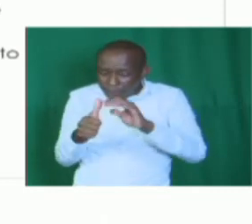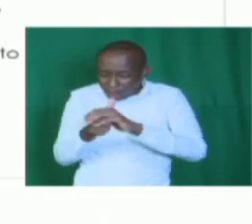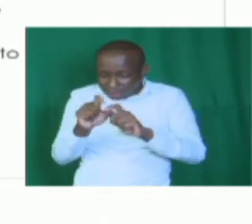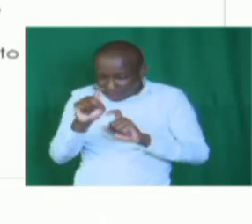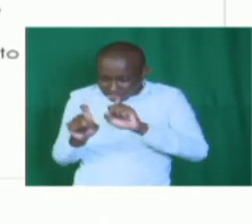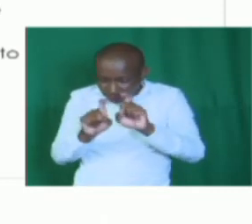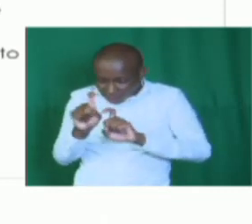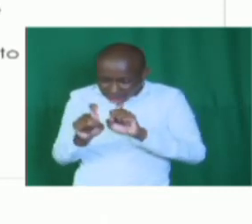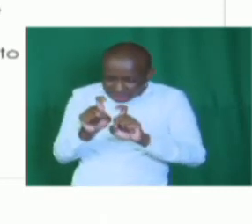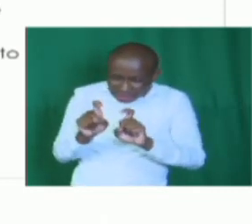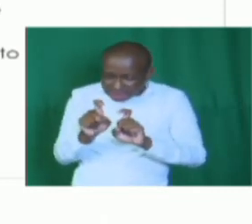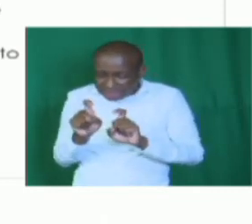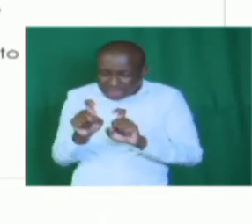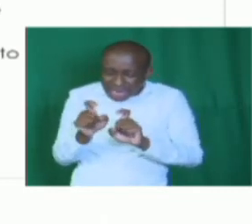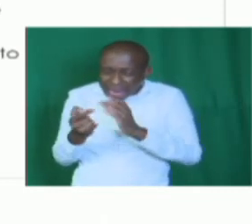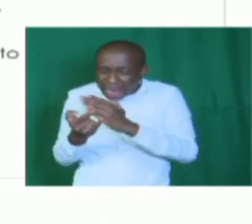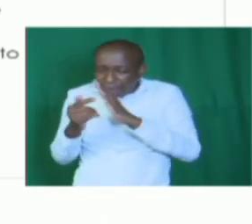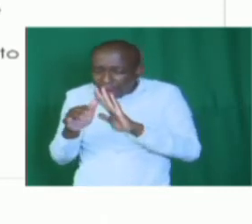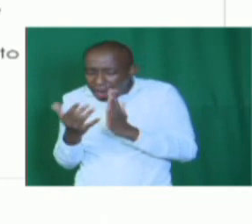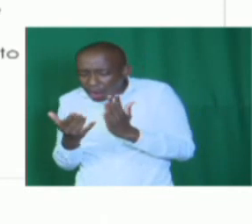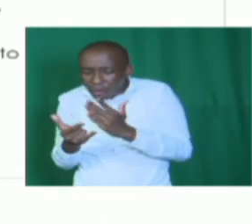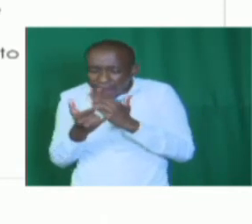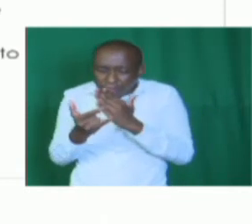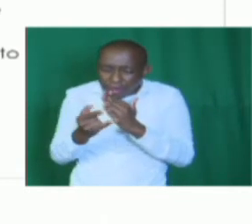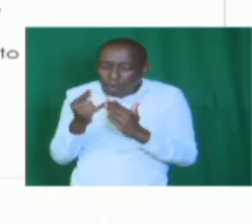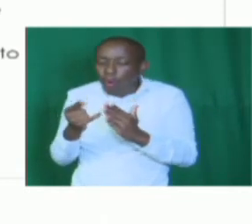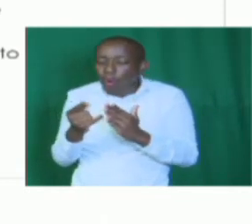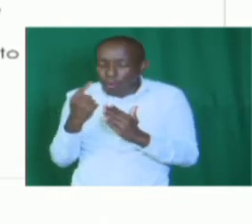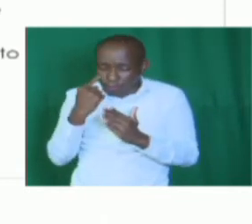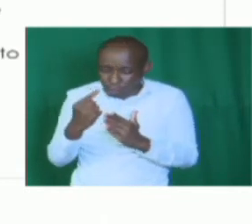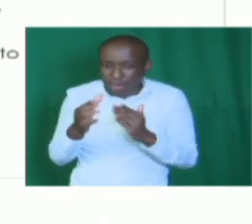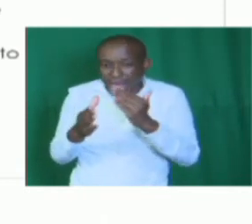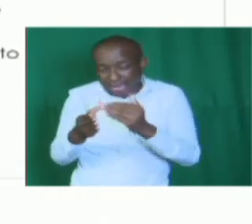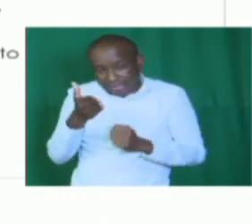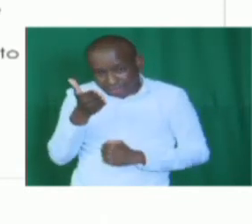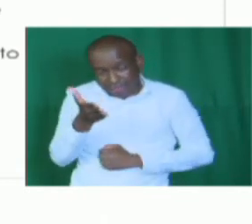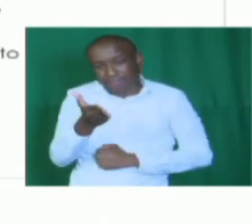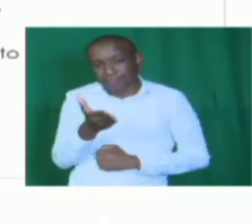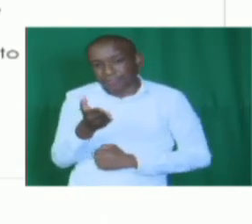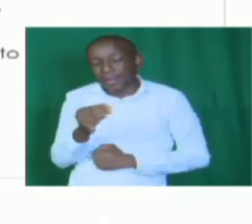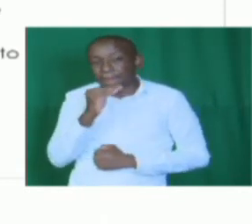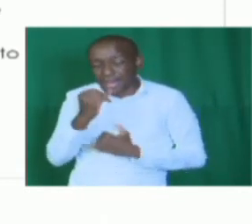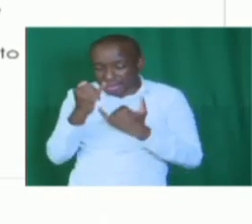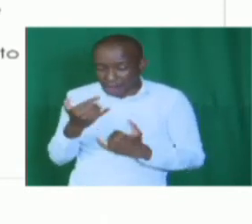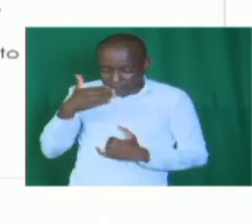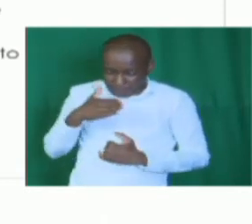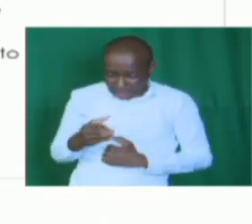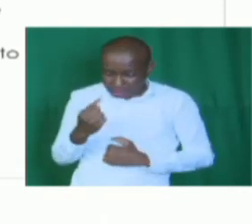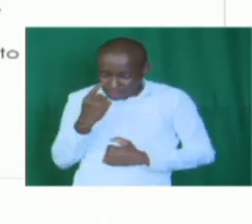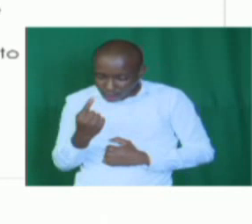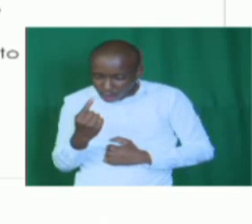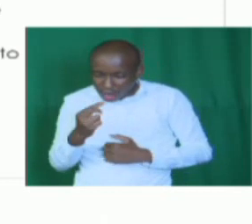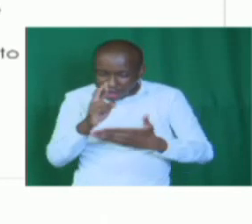that are going to help you to locate the answer or the response from the text which we